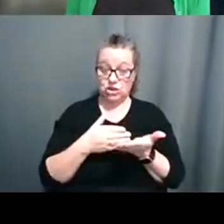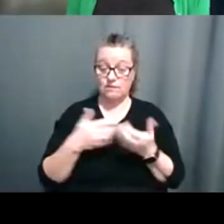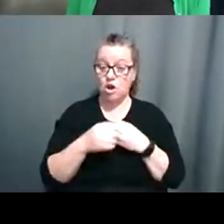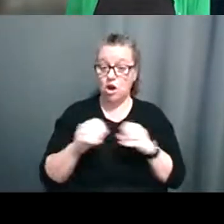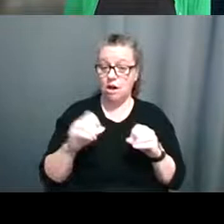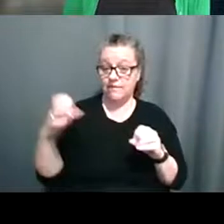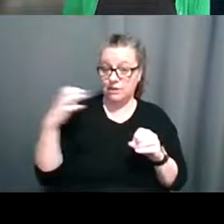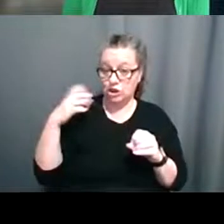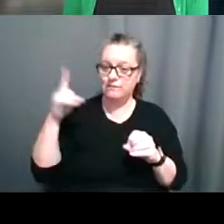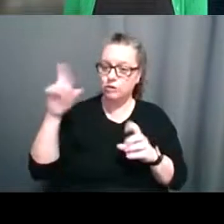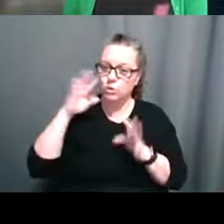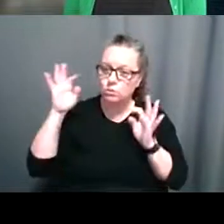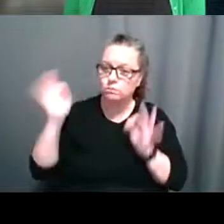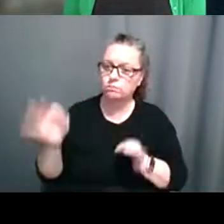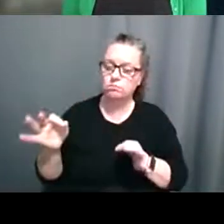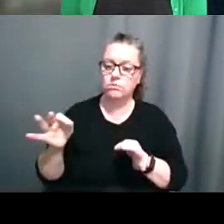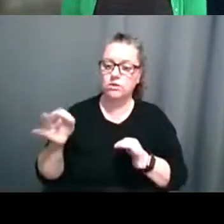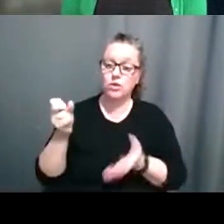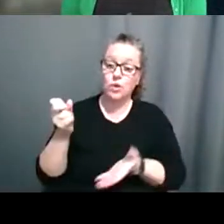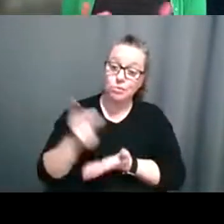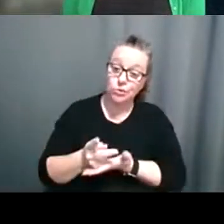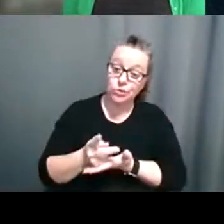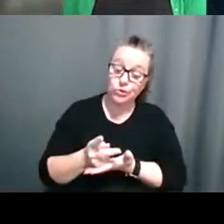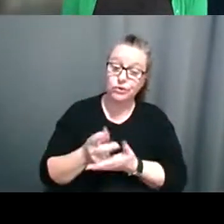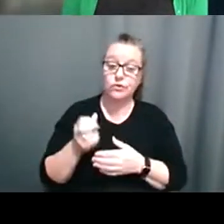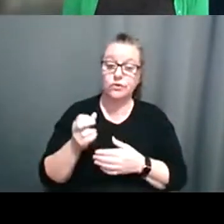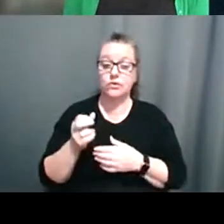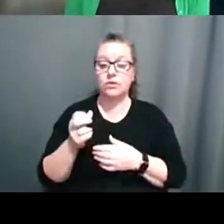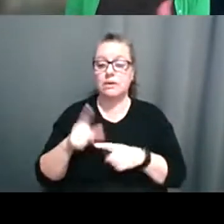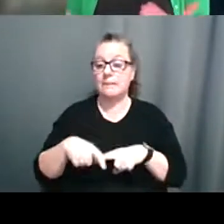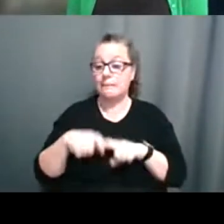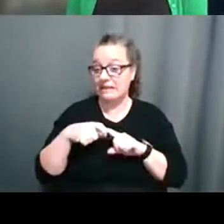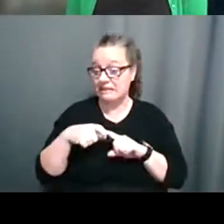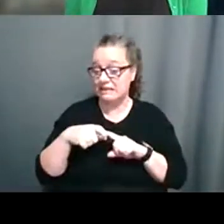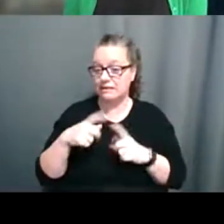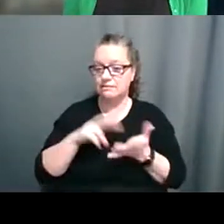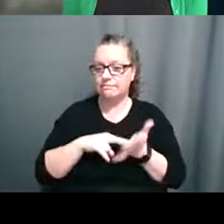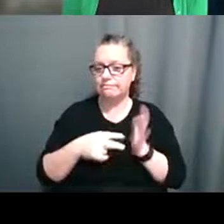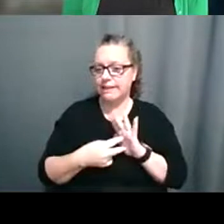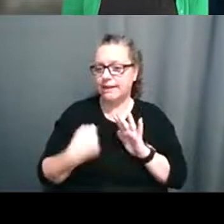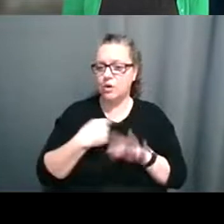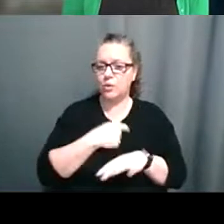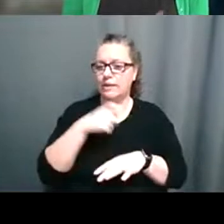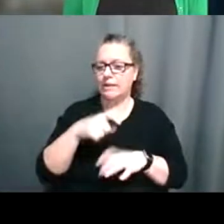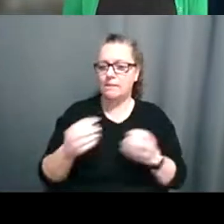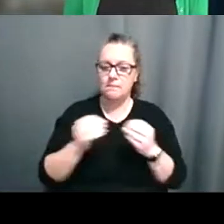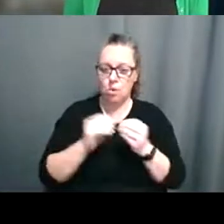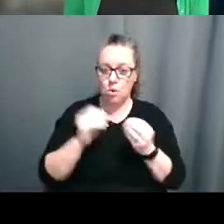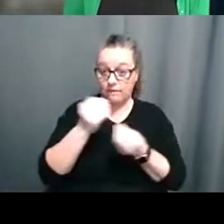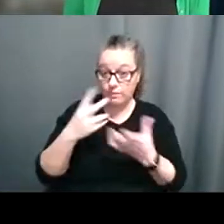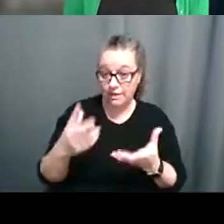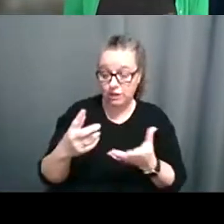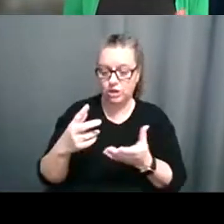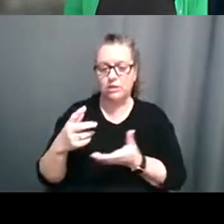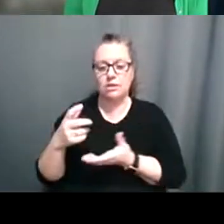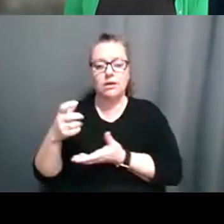to make a decision to either approve, pending, meaning we just need more information, parking